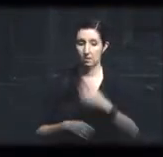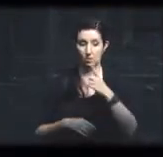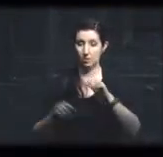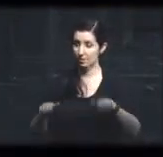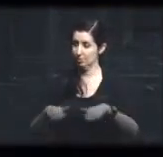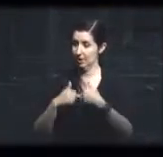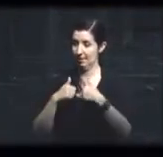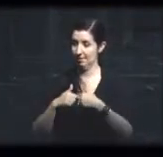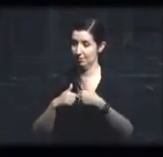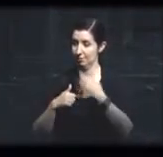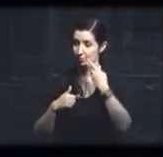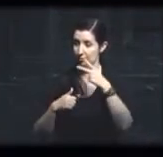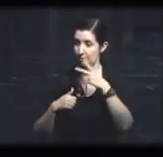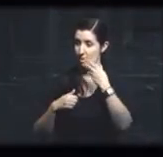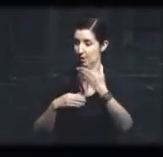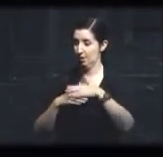smoking